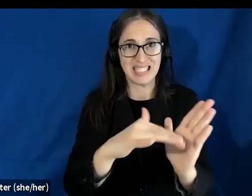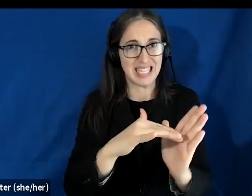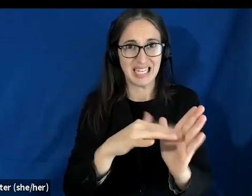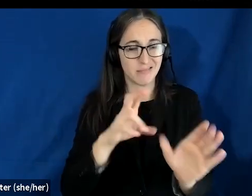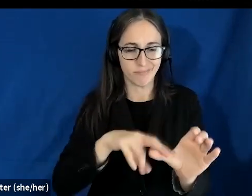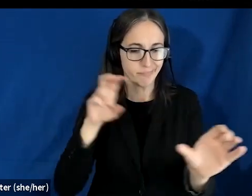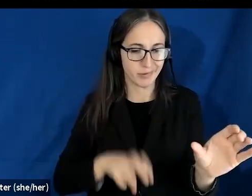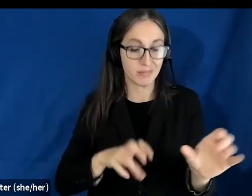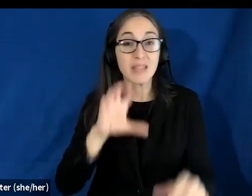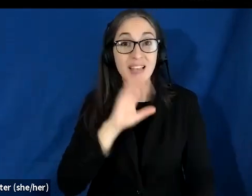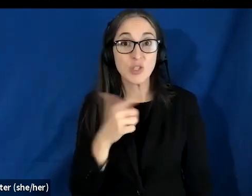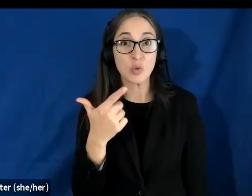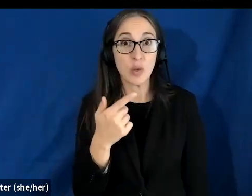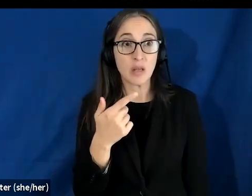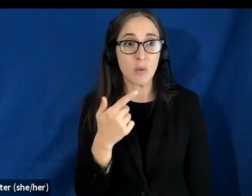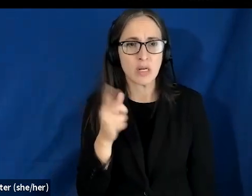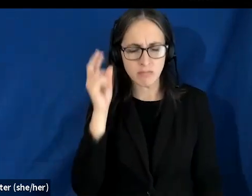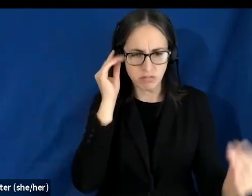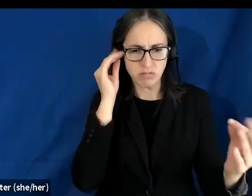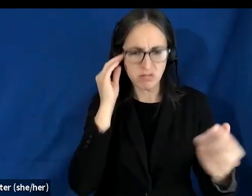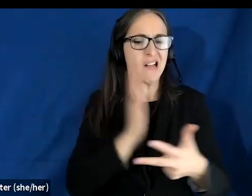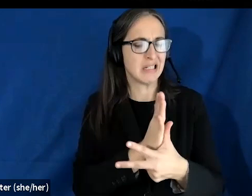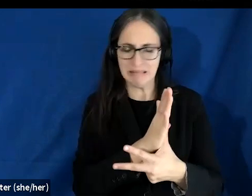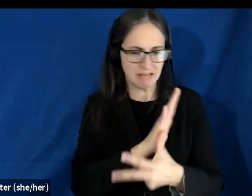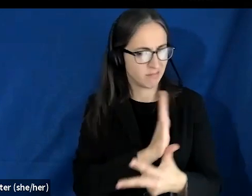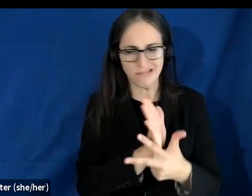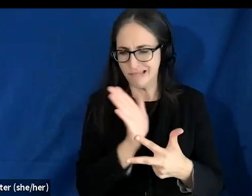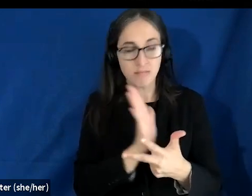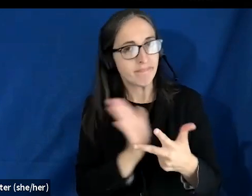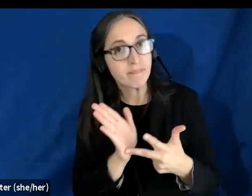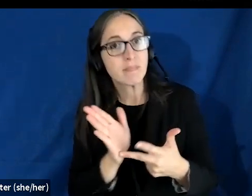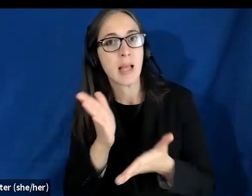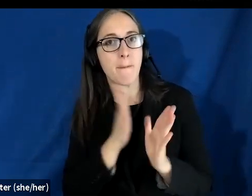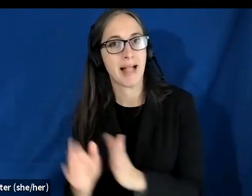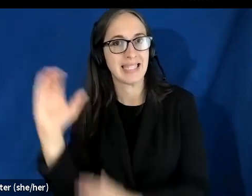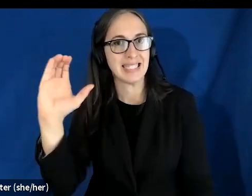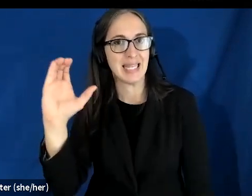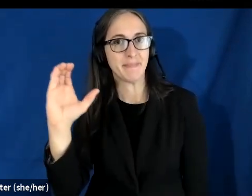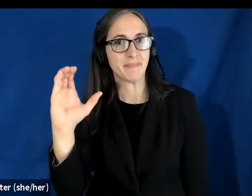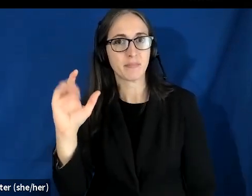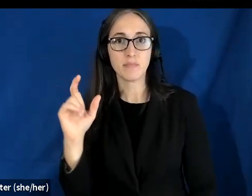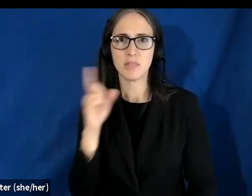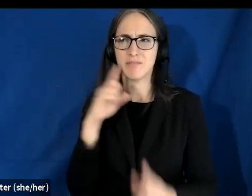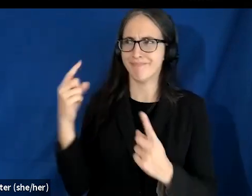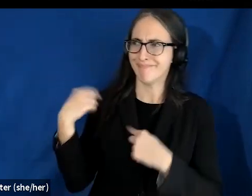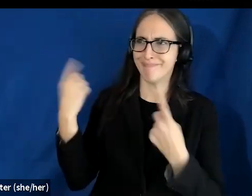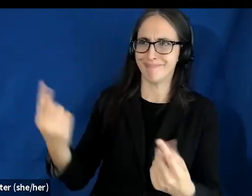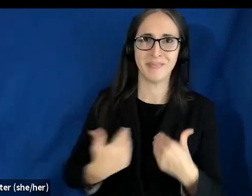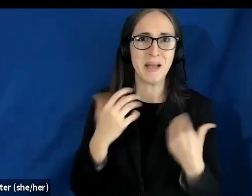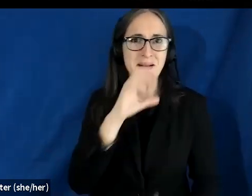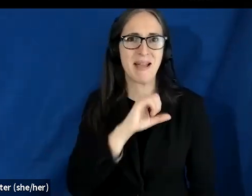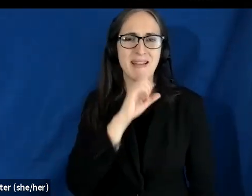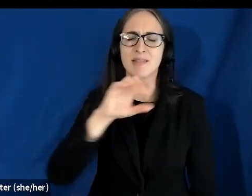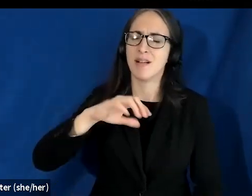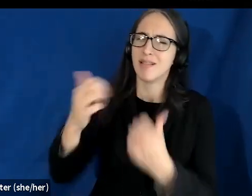21, I was looking for plan C. And of all things, because I loved STEM from a very young age, I chose another career